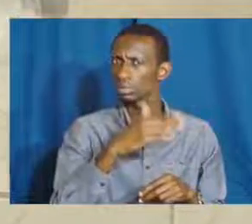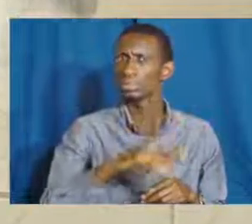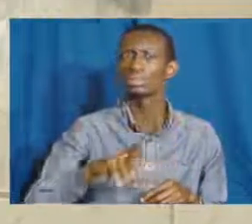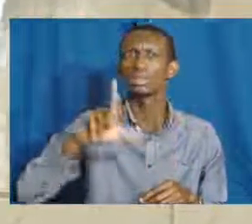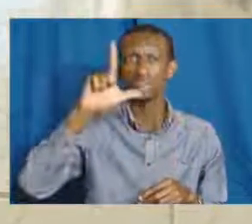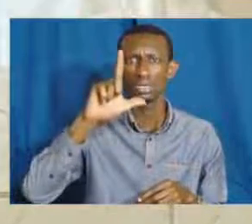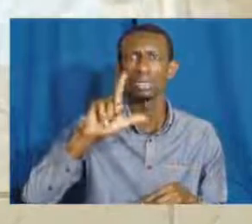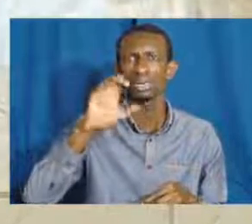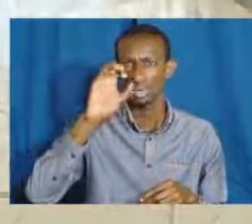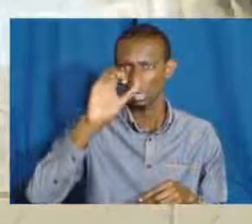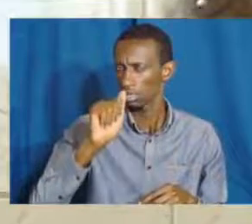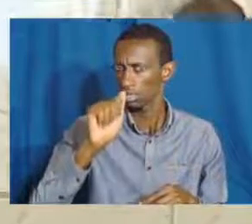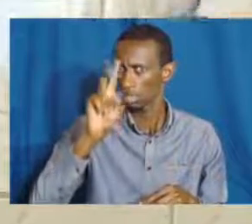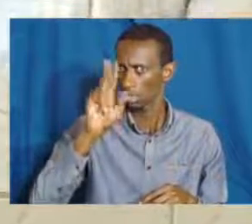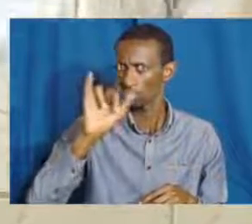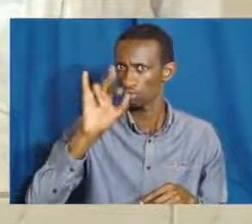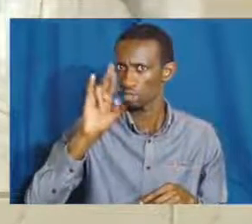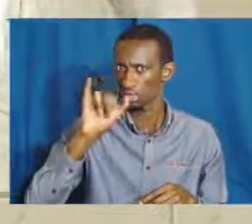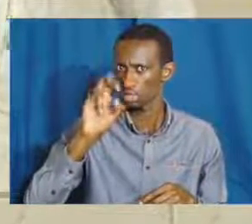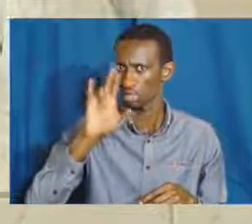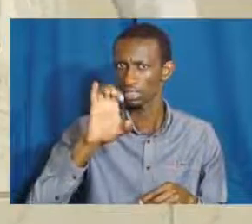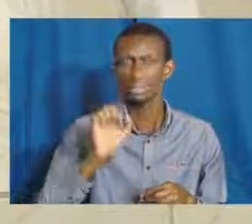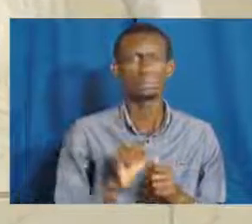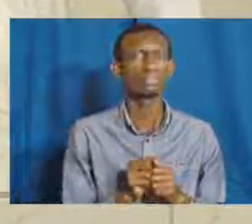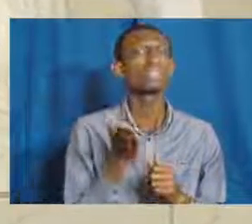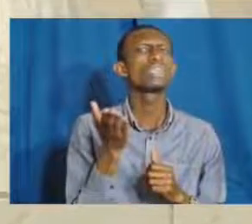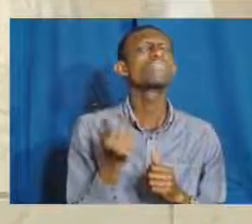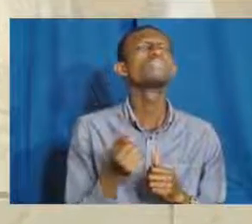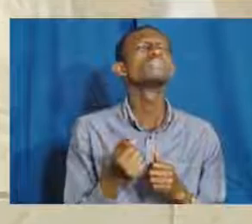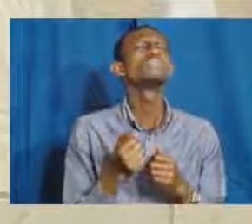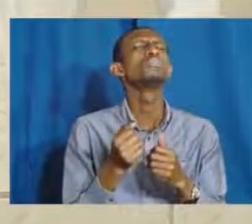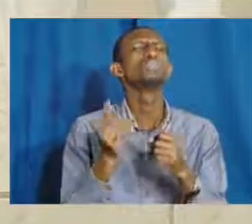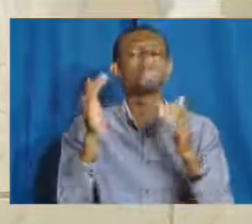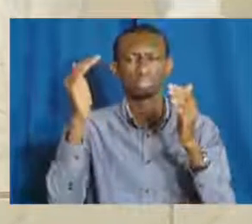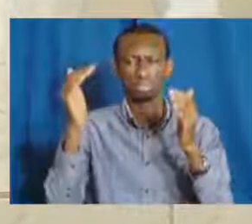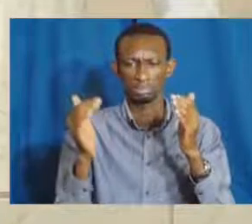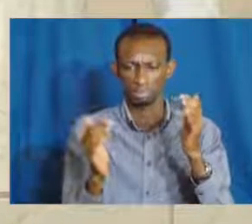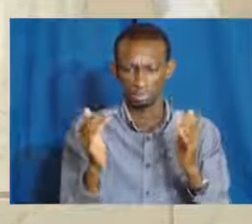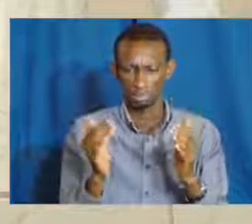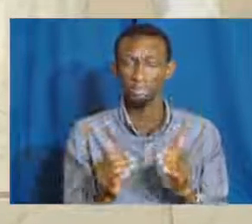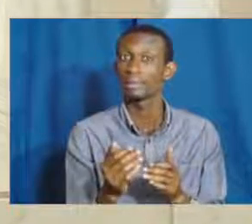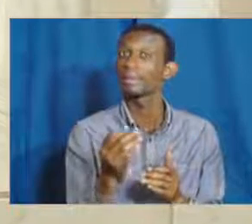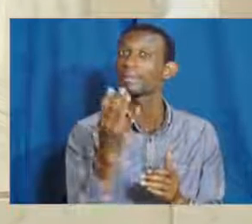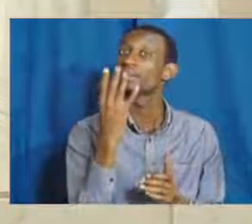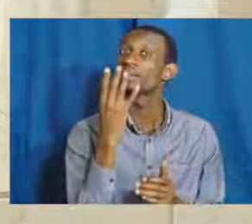organized the elements that were known. Actually, there were 33 elements known. That was